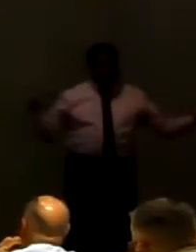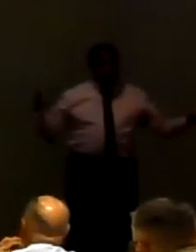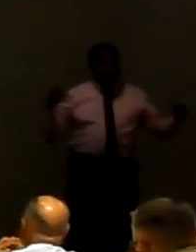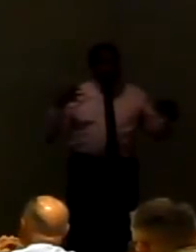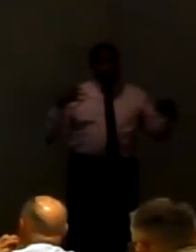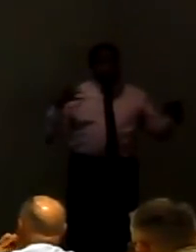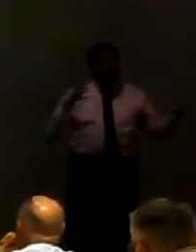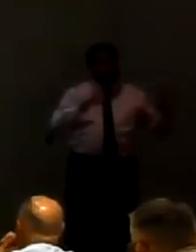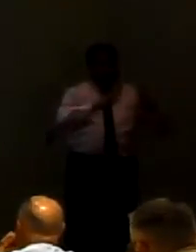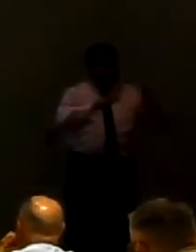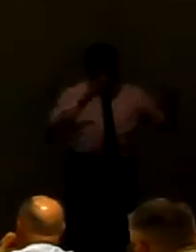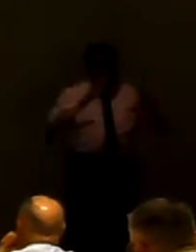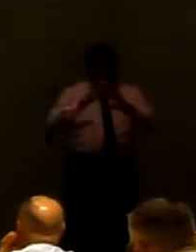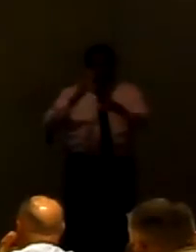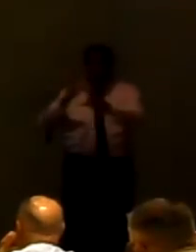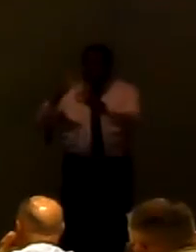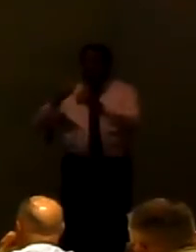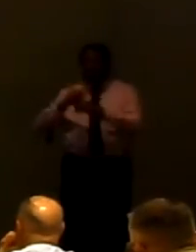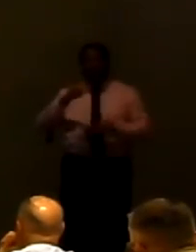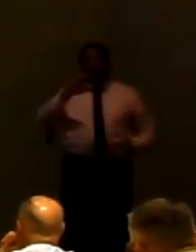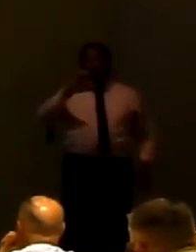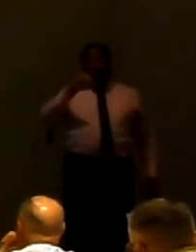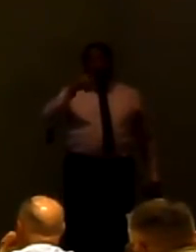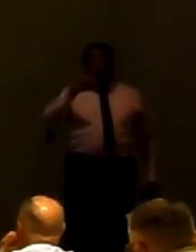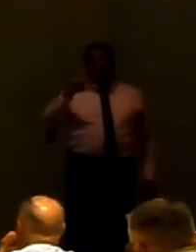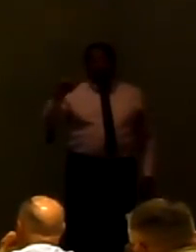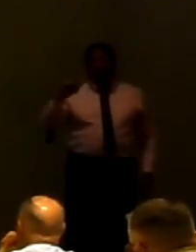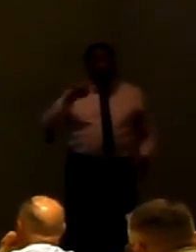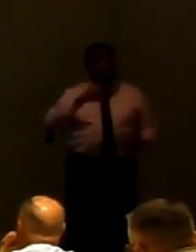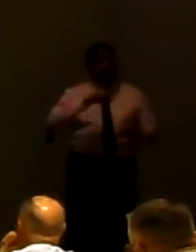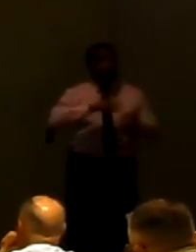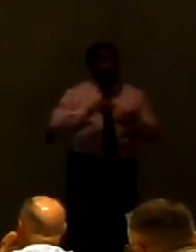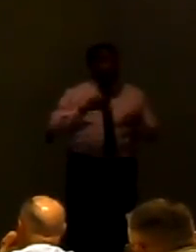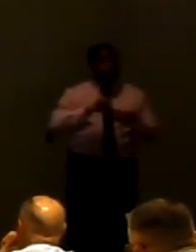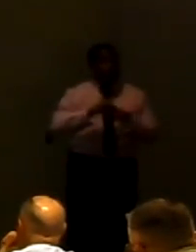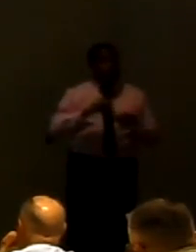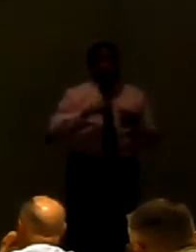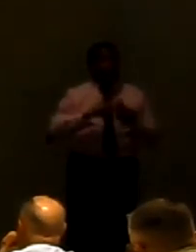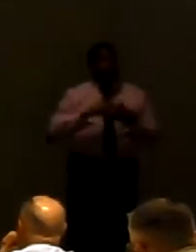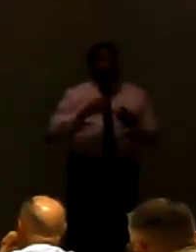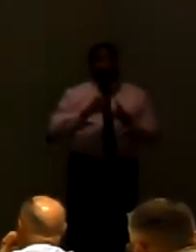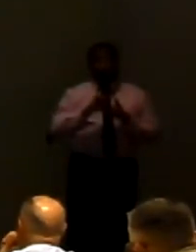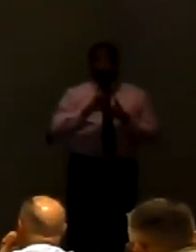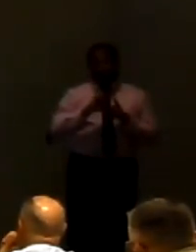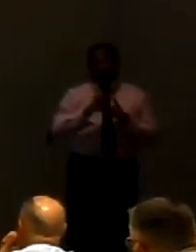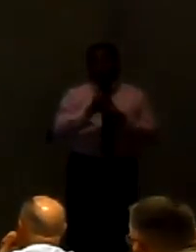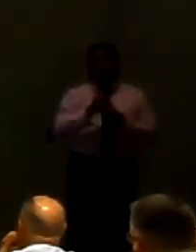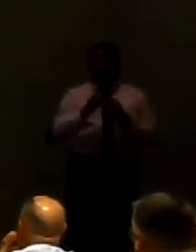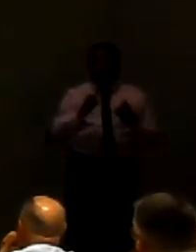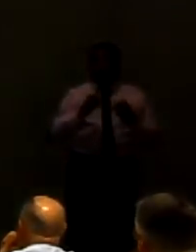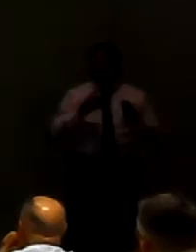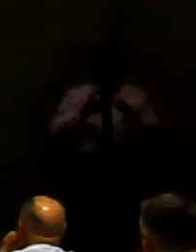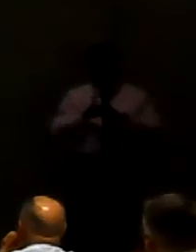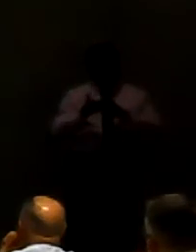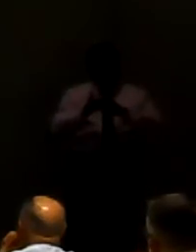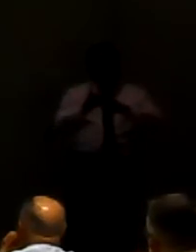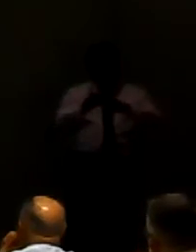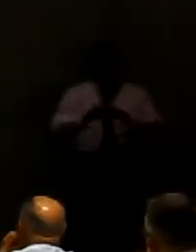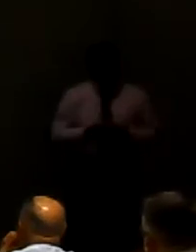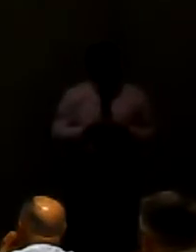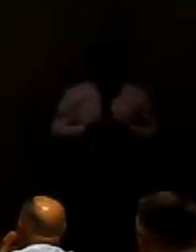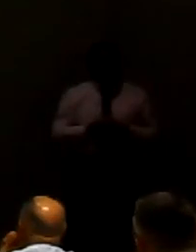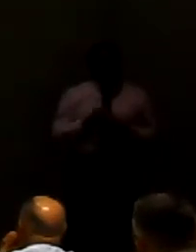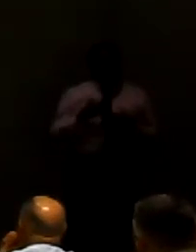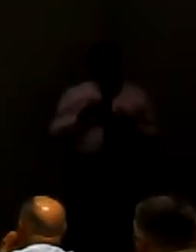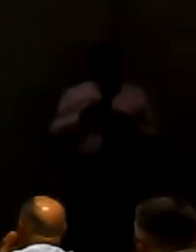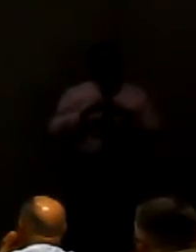gas. And we're ISO certified in environmental sustainability. HART is also leading efforts to advance